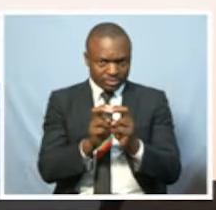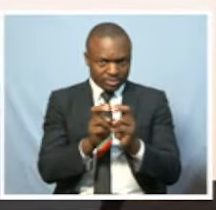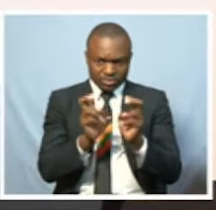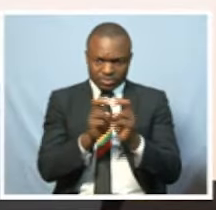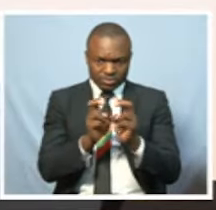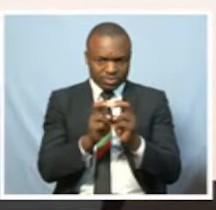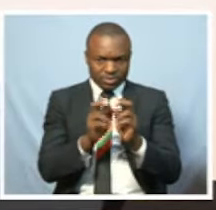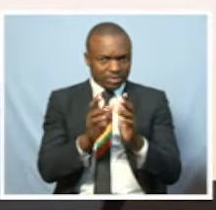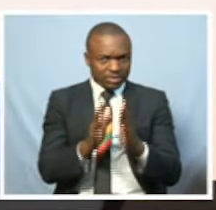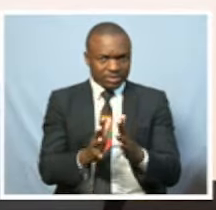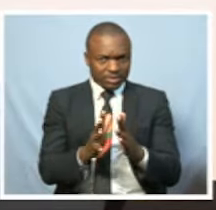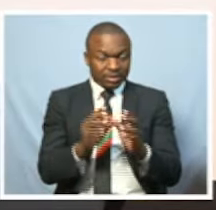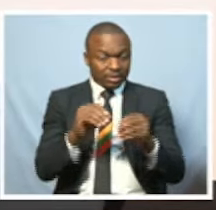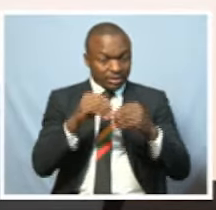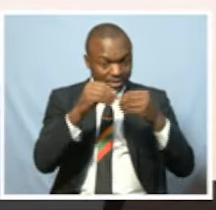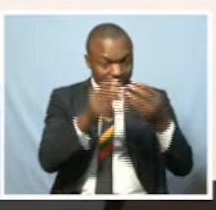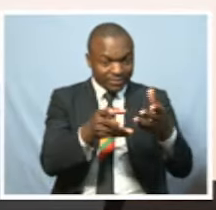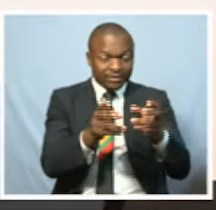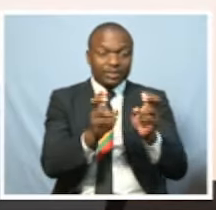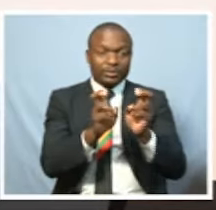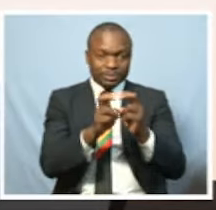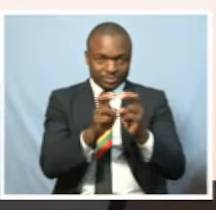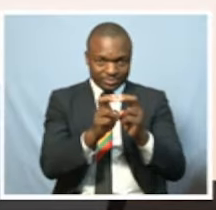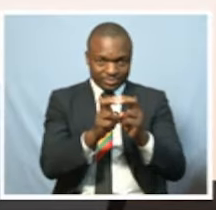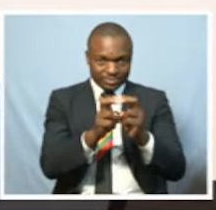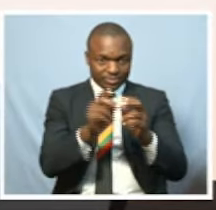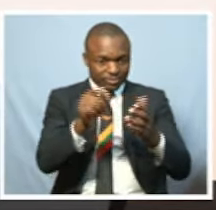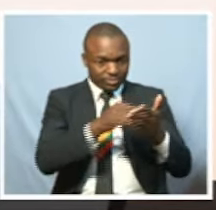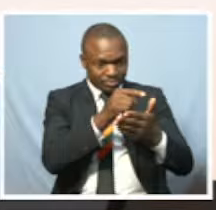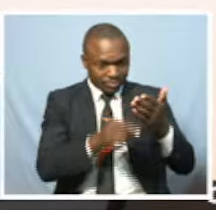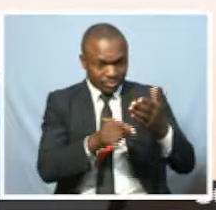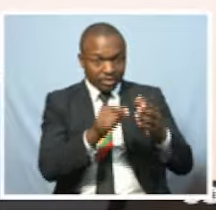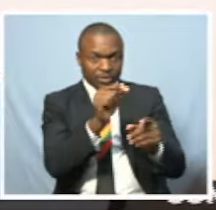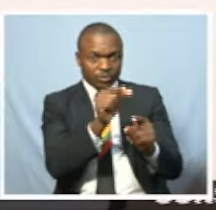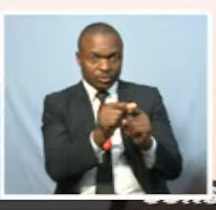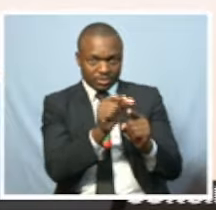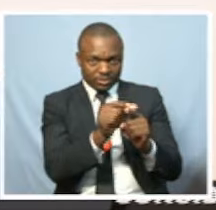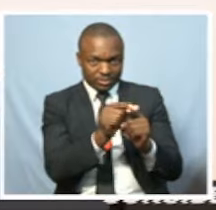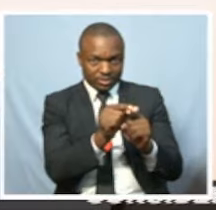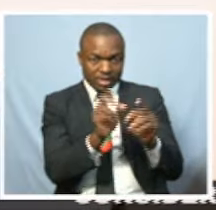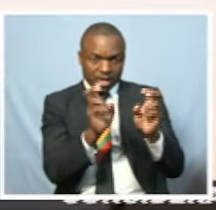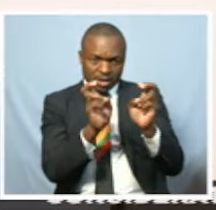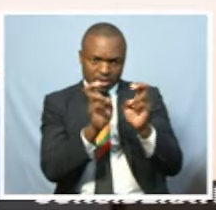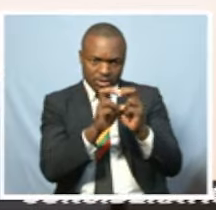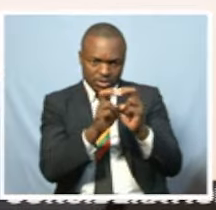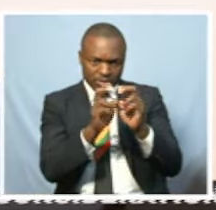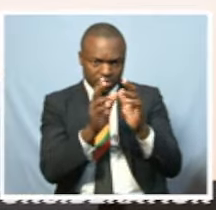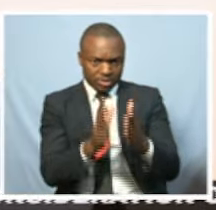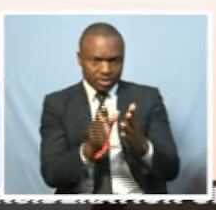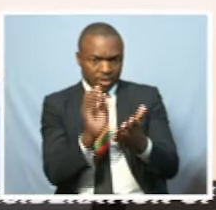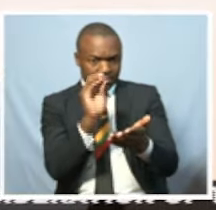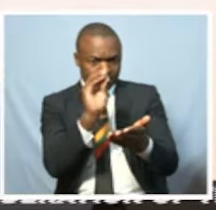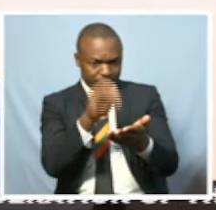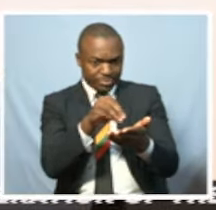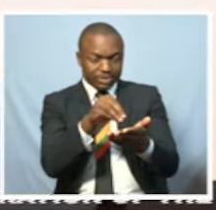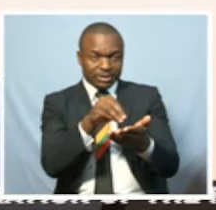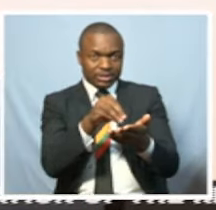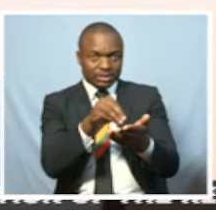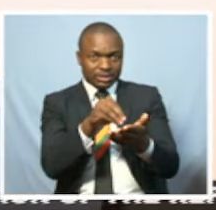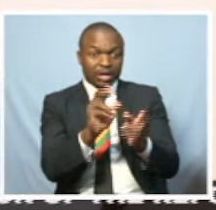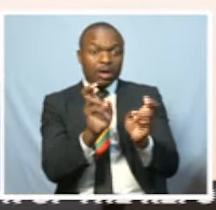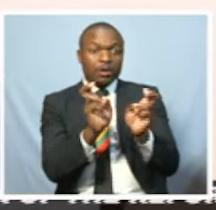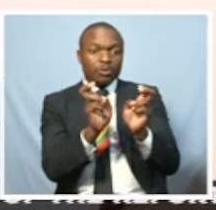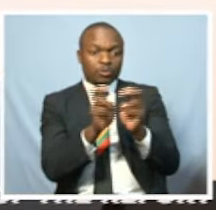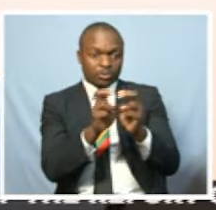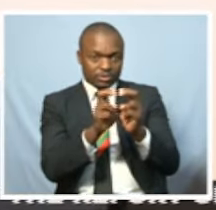contractors. Offered contracts. So we cancel the word contractor, just put we just put